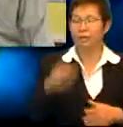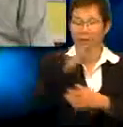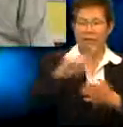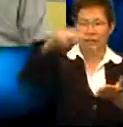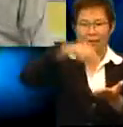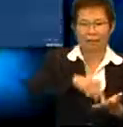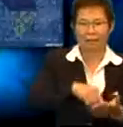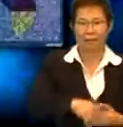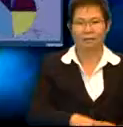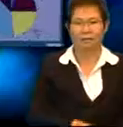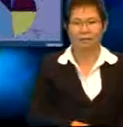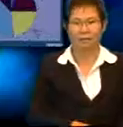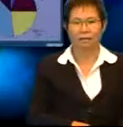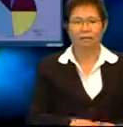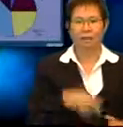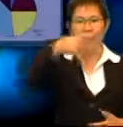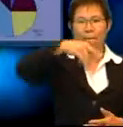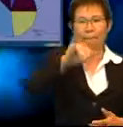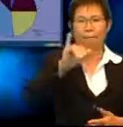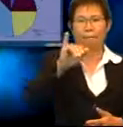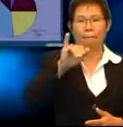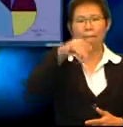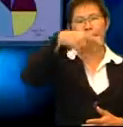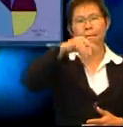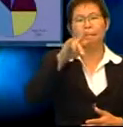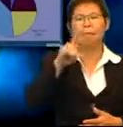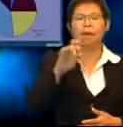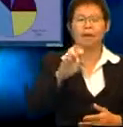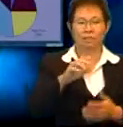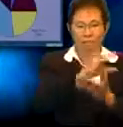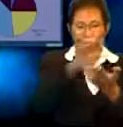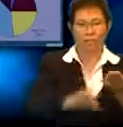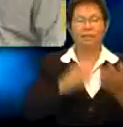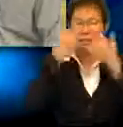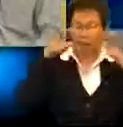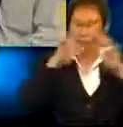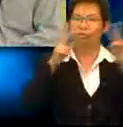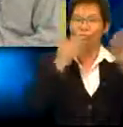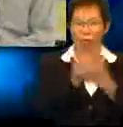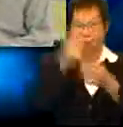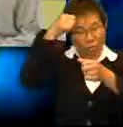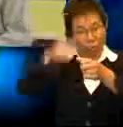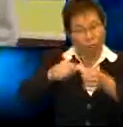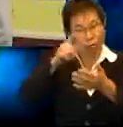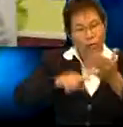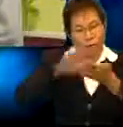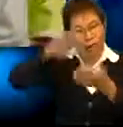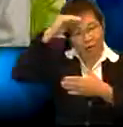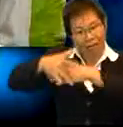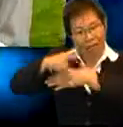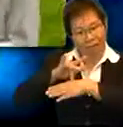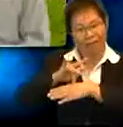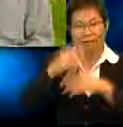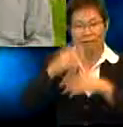Good. And this? Pie chart. Excellent. You can remember what you have learned